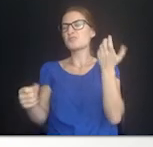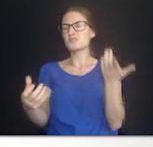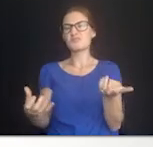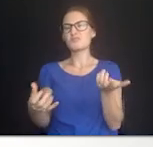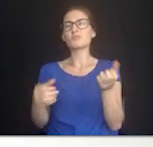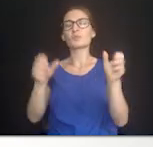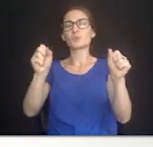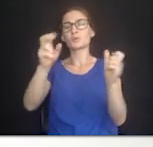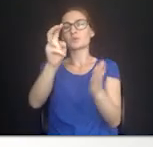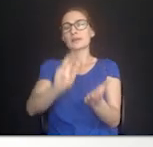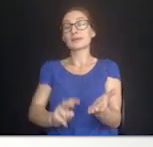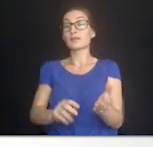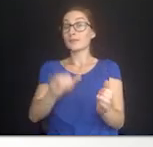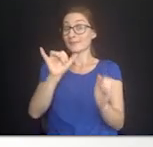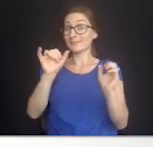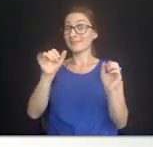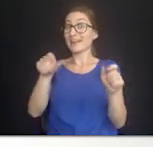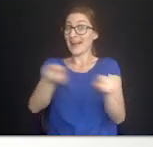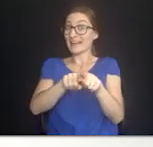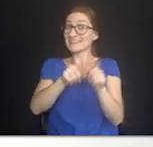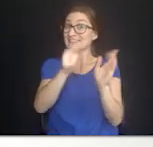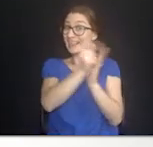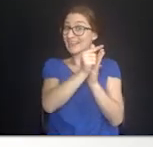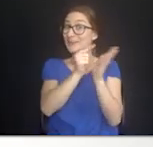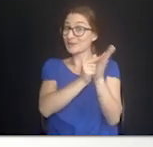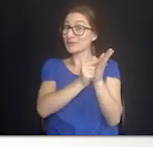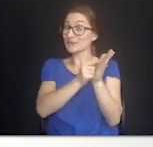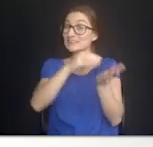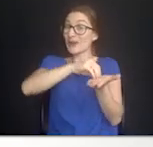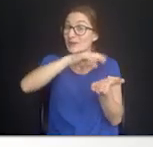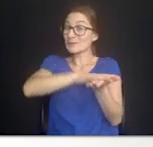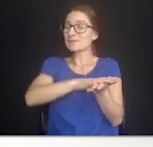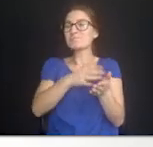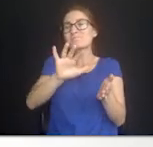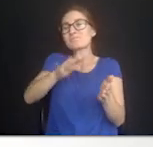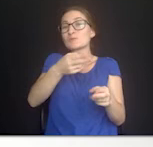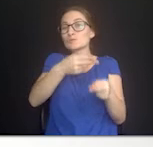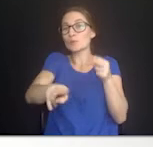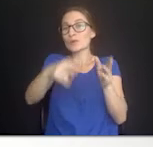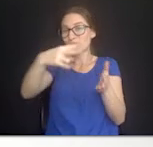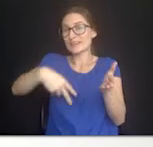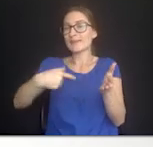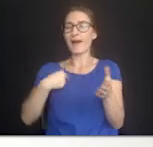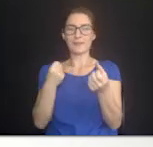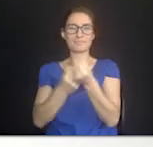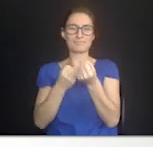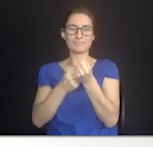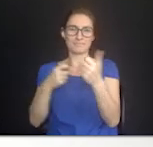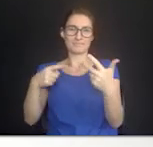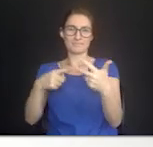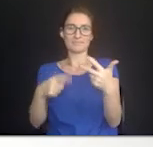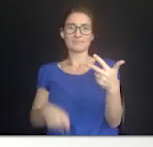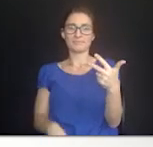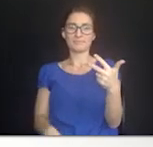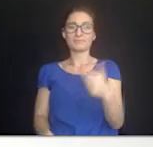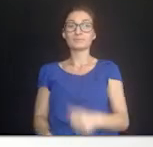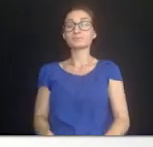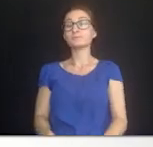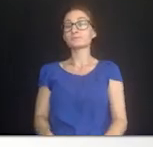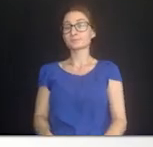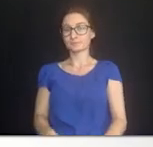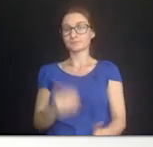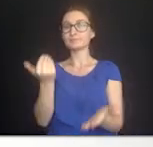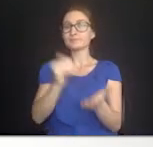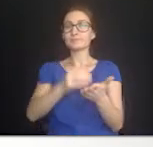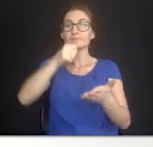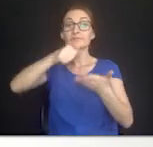about legal things. This is a short read in legal terms, and I'm a big fan of it. So like I said, letter of intent is